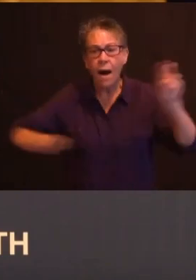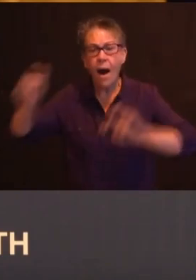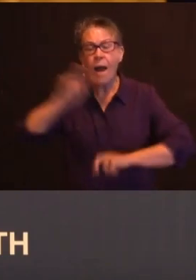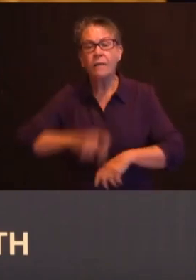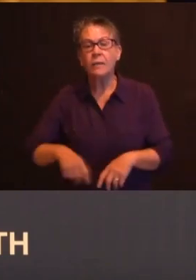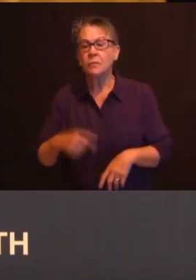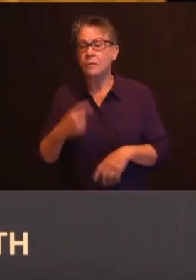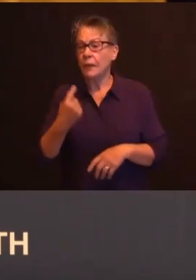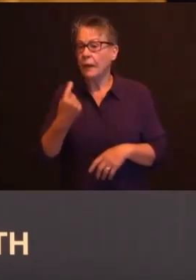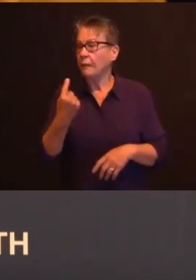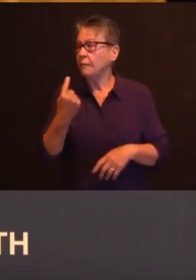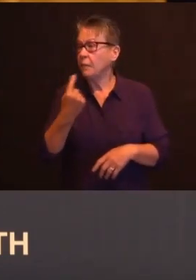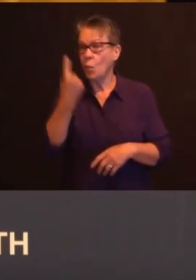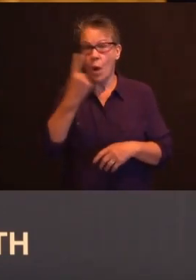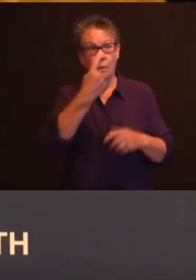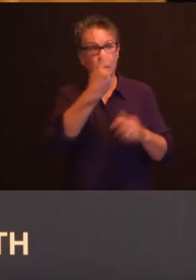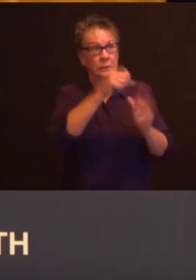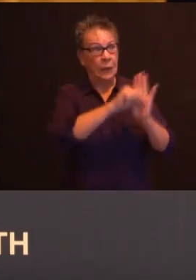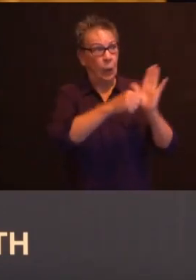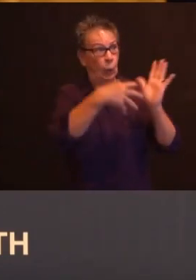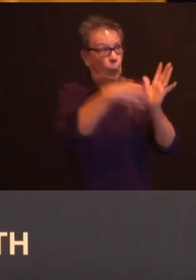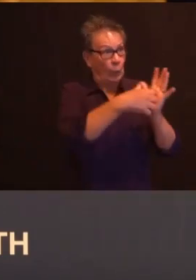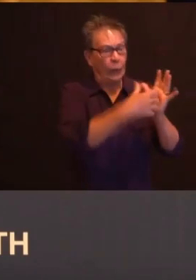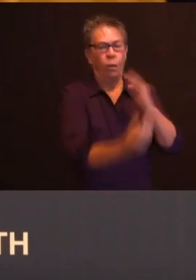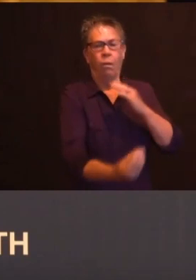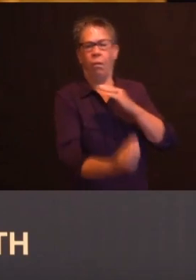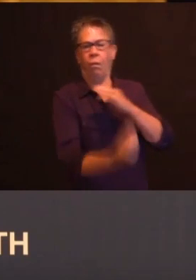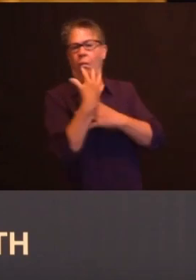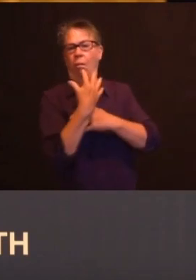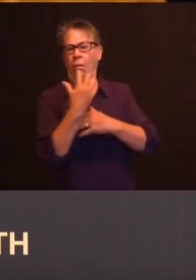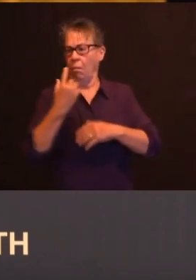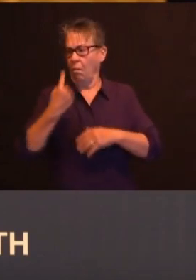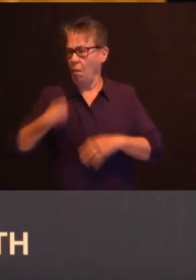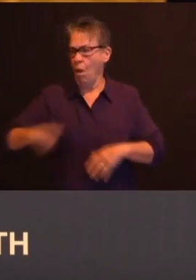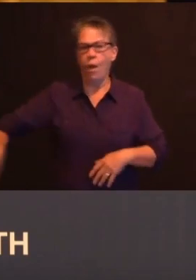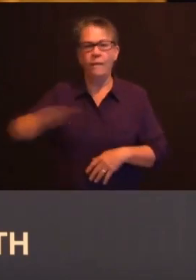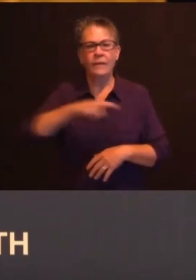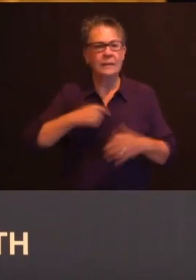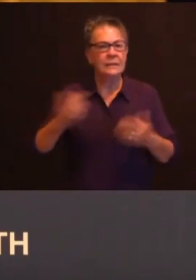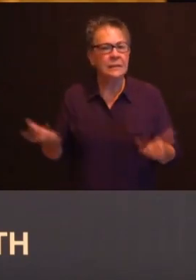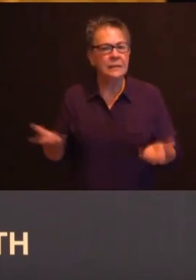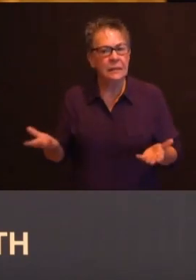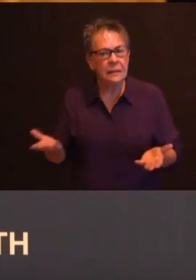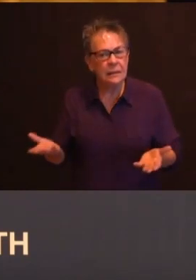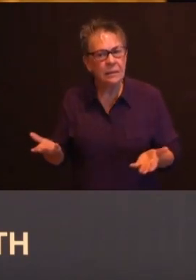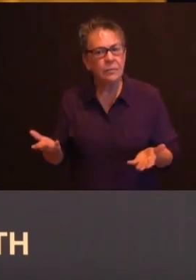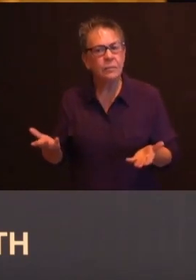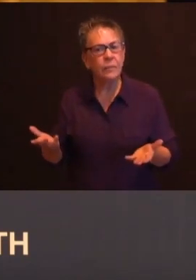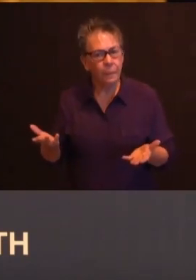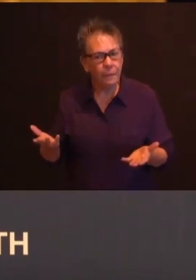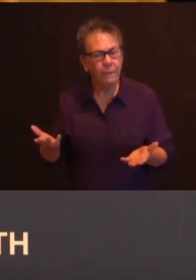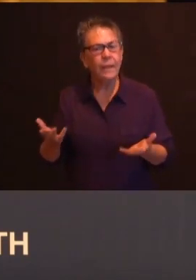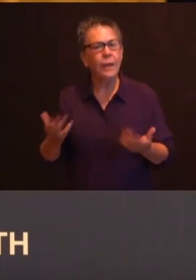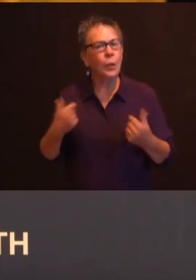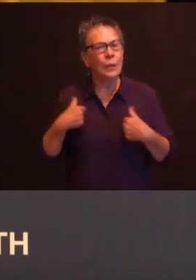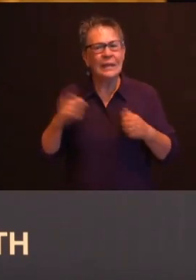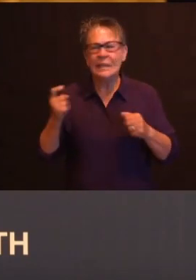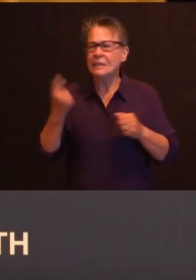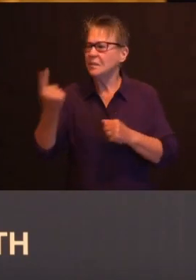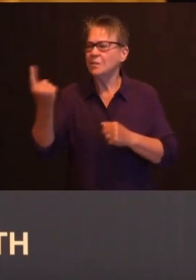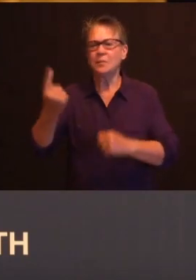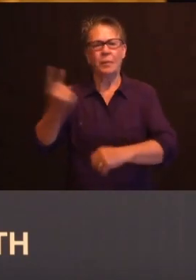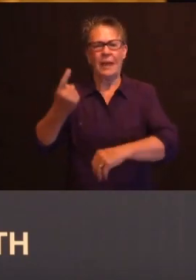national, some national parameters that everybody sticks to. And so I would think it can. I don't know that you need